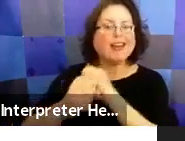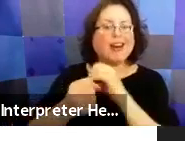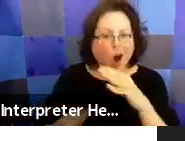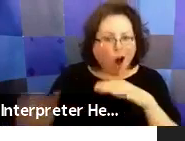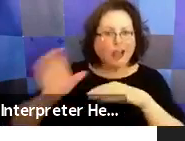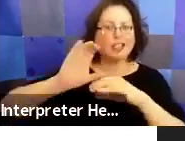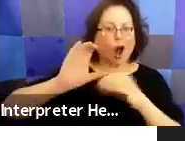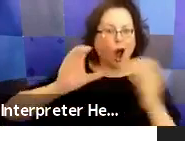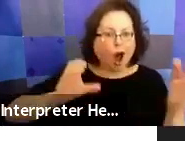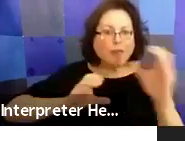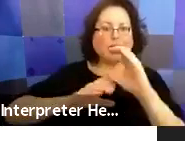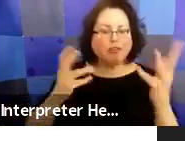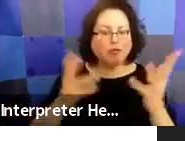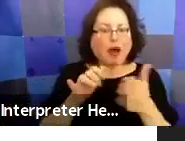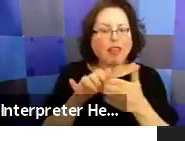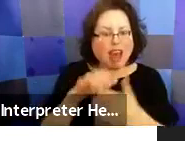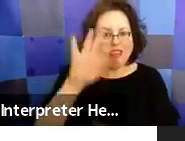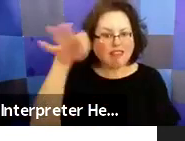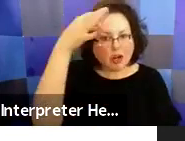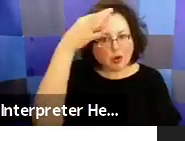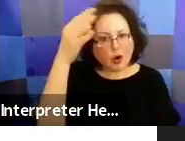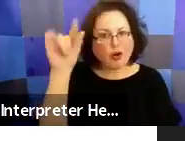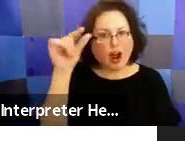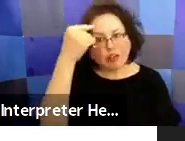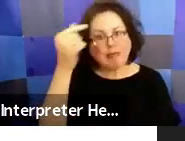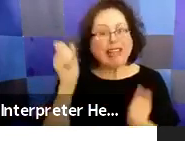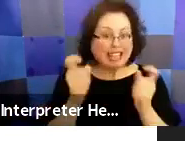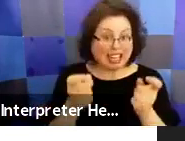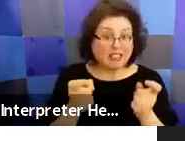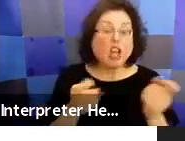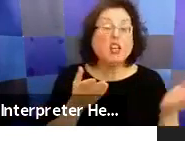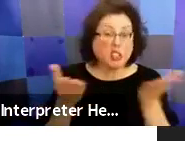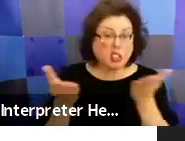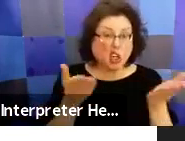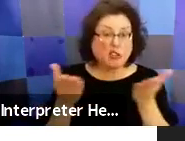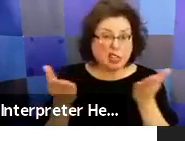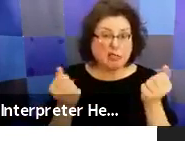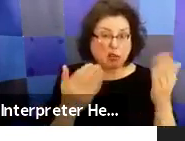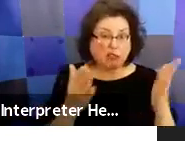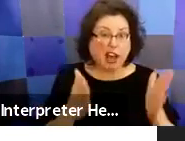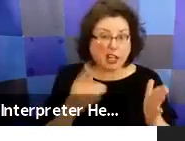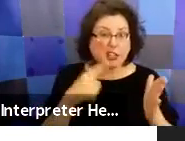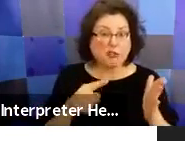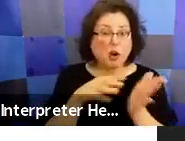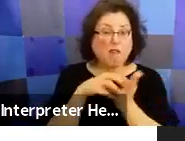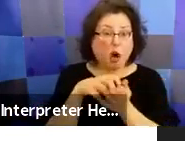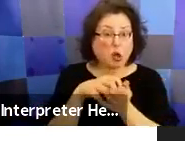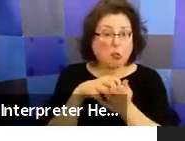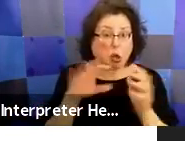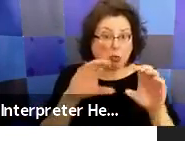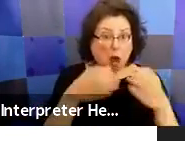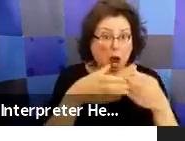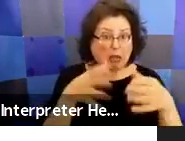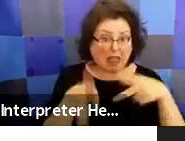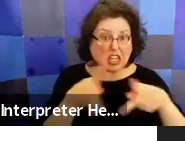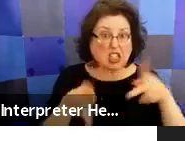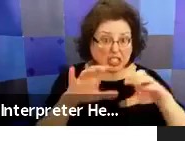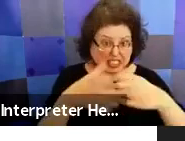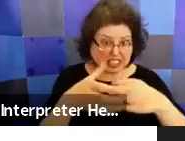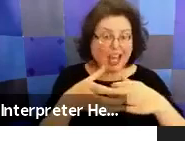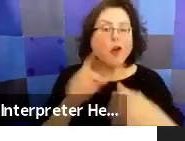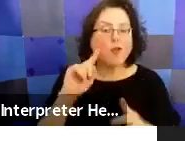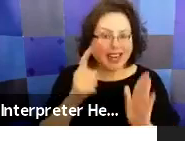federal government provides. So especially as service providers to vulnerable populations and recognizing